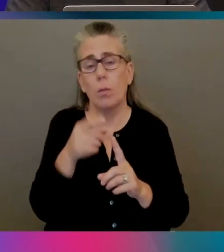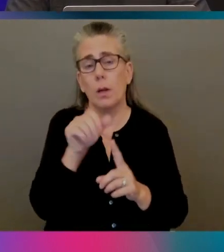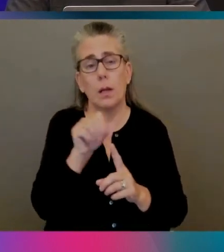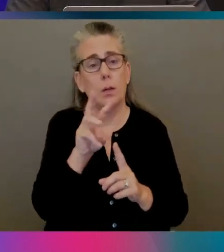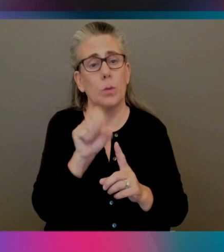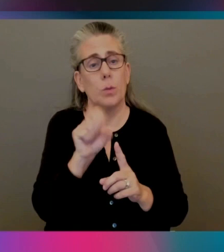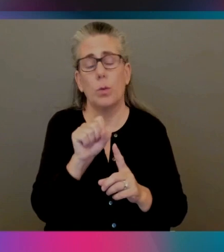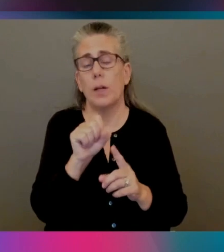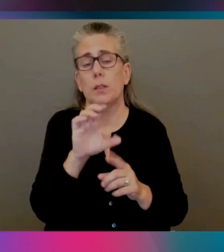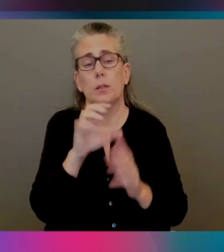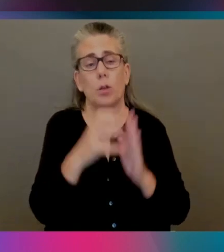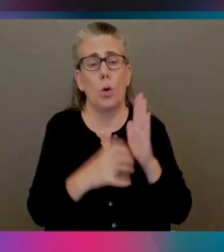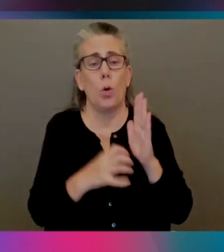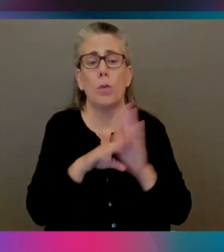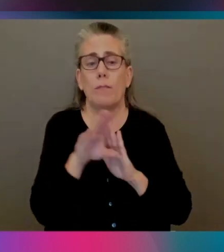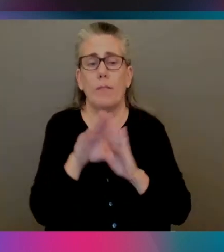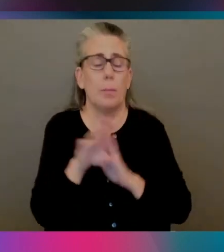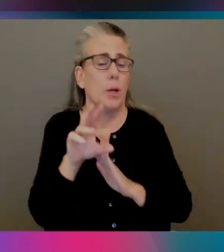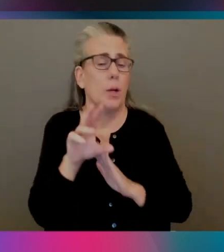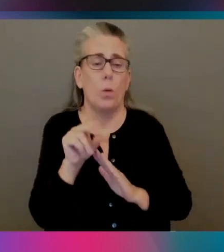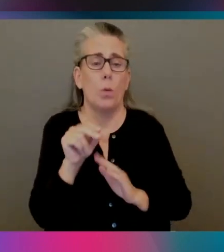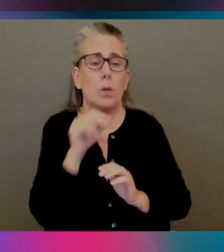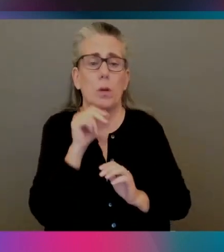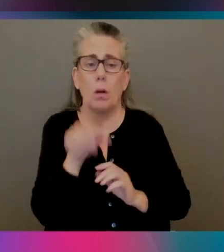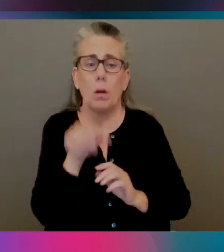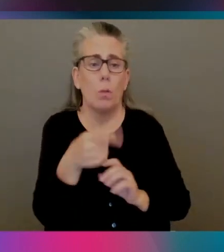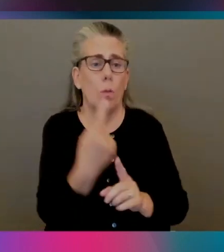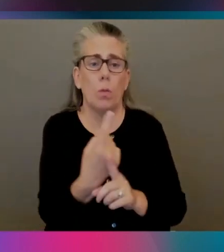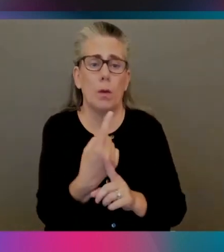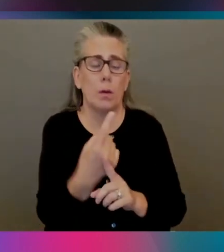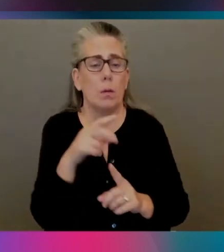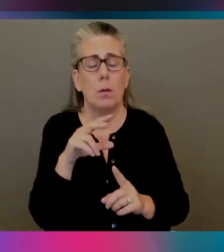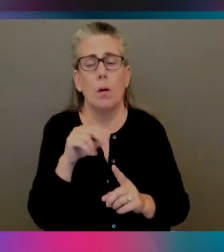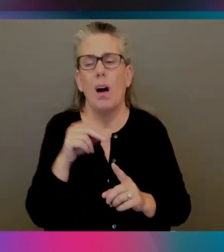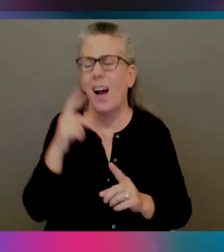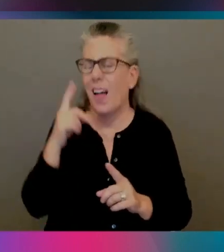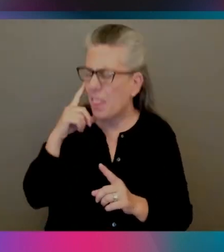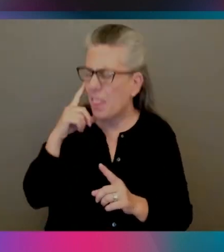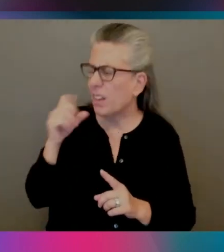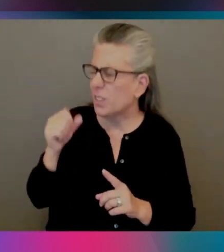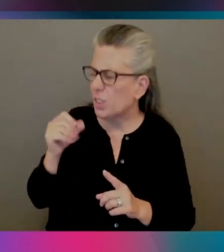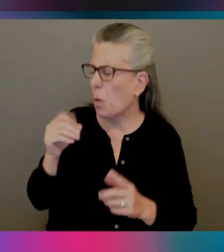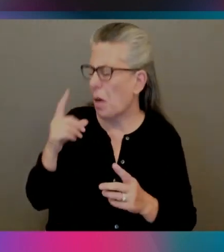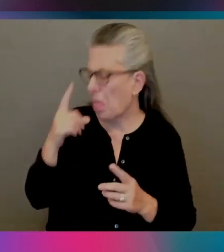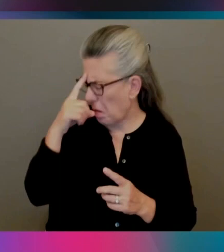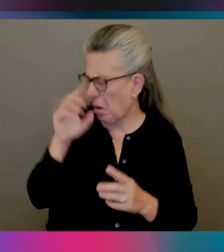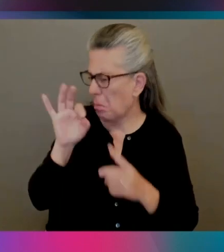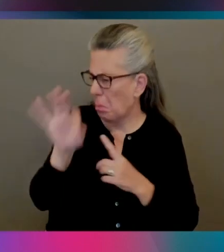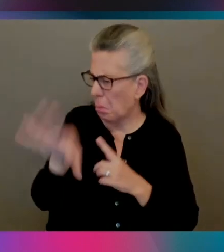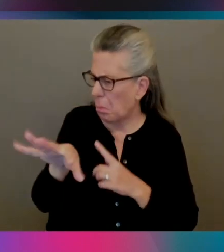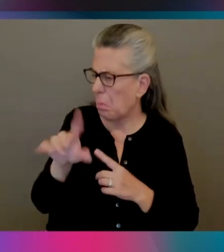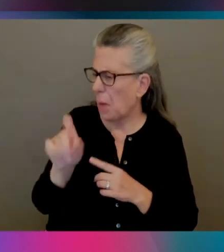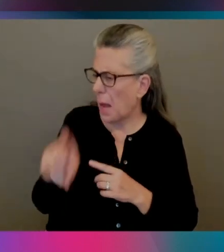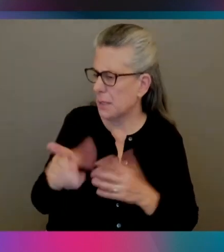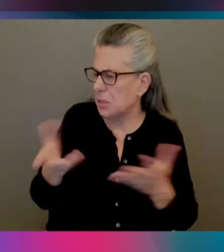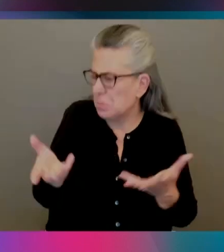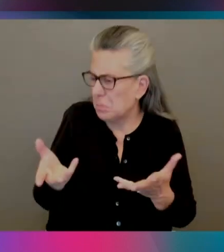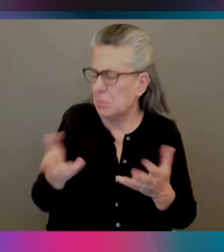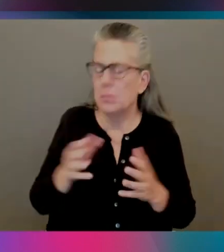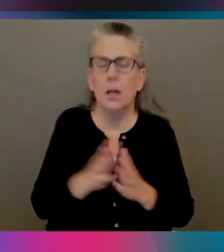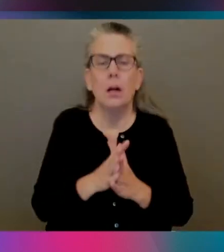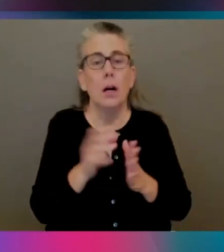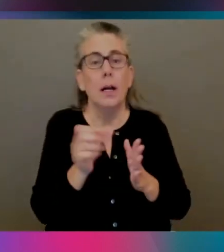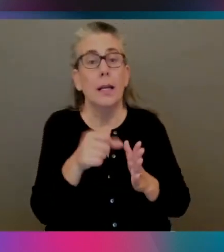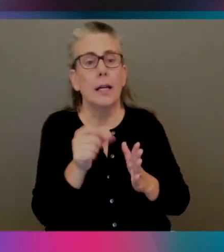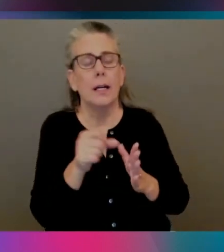development. Yeah, I it love is it. I used thought for so. yeah. I just wanted to had to ask the question. Right. Yeah. See, now it is actually even guessing my